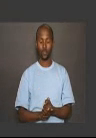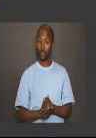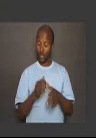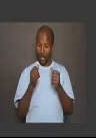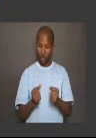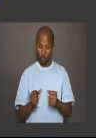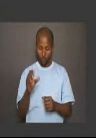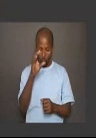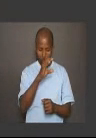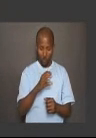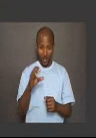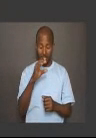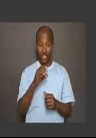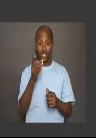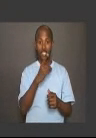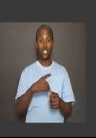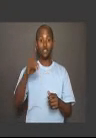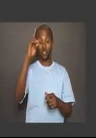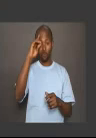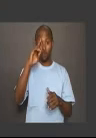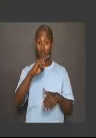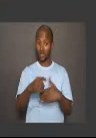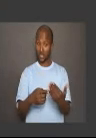Can you find the derivative of this function?